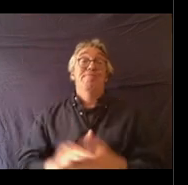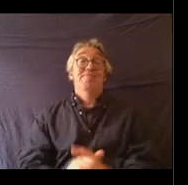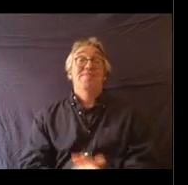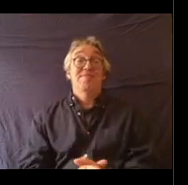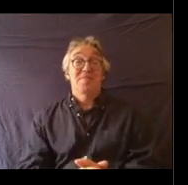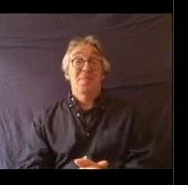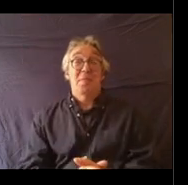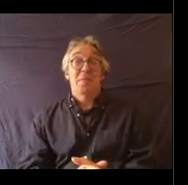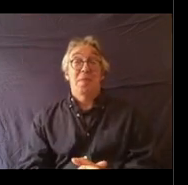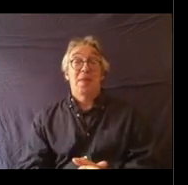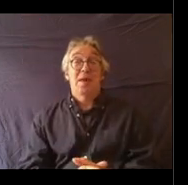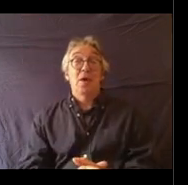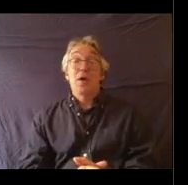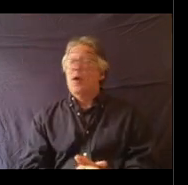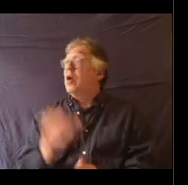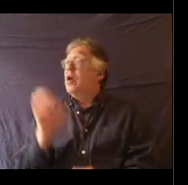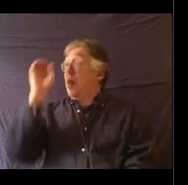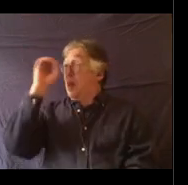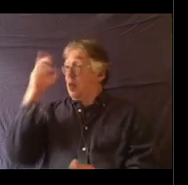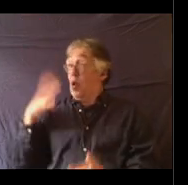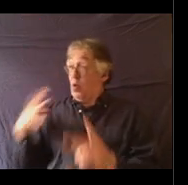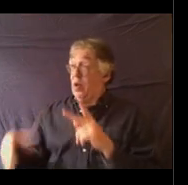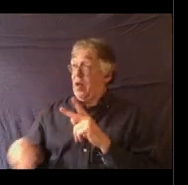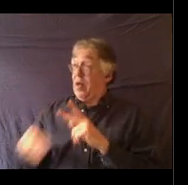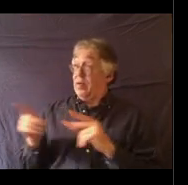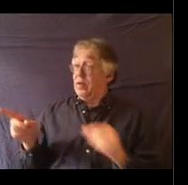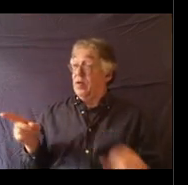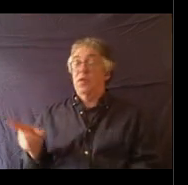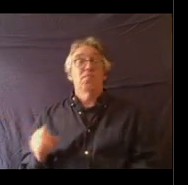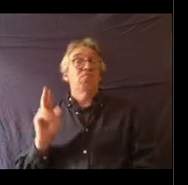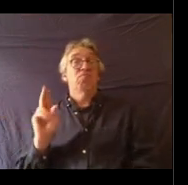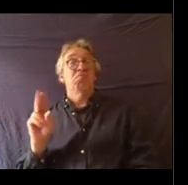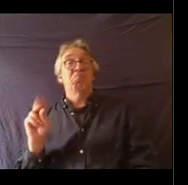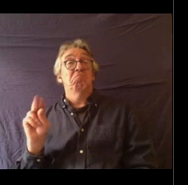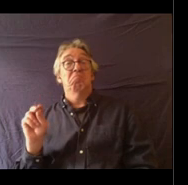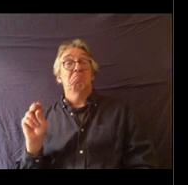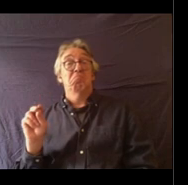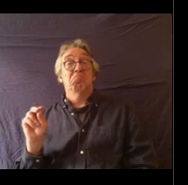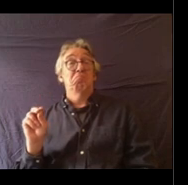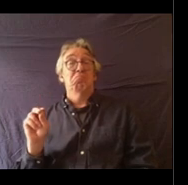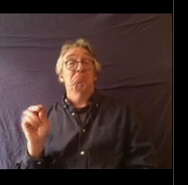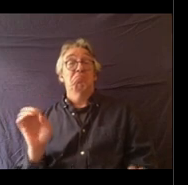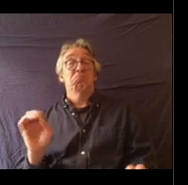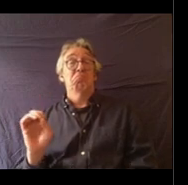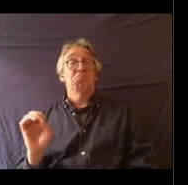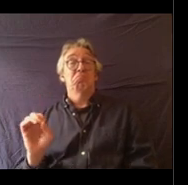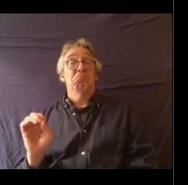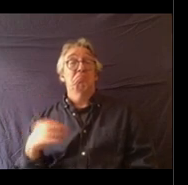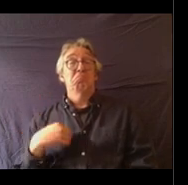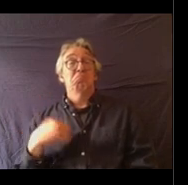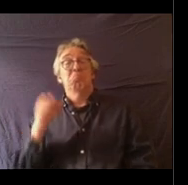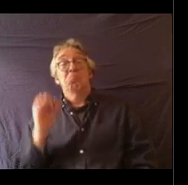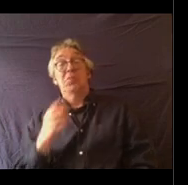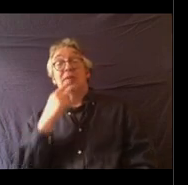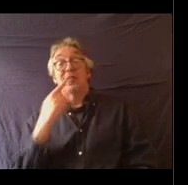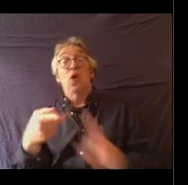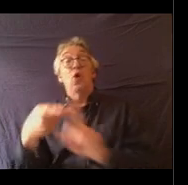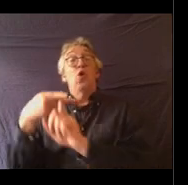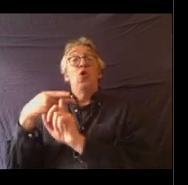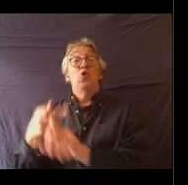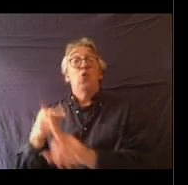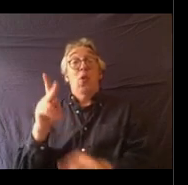Do you wanted to add on that question on transposition or? No, I can say that in the toolkit we do